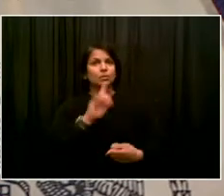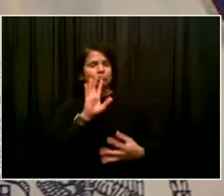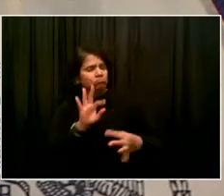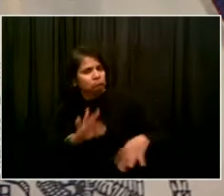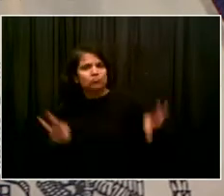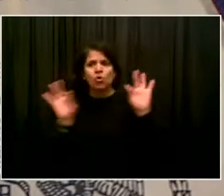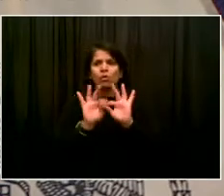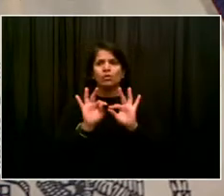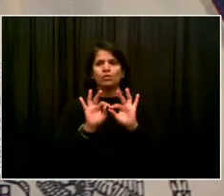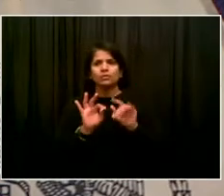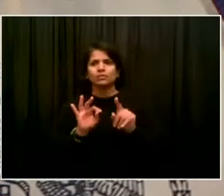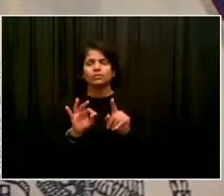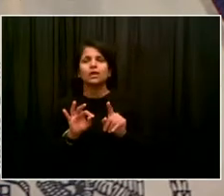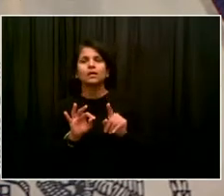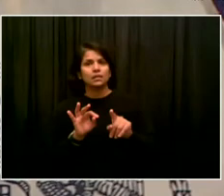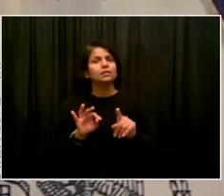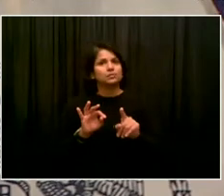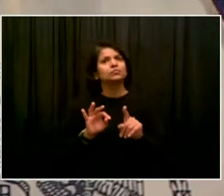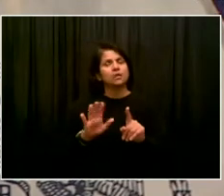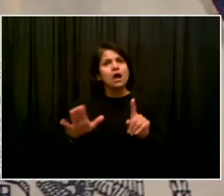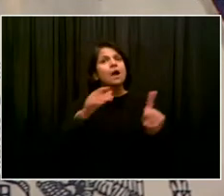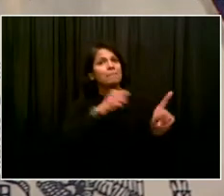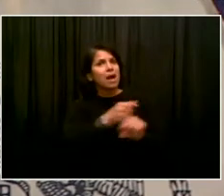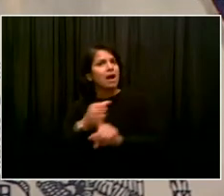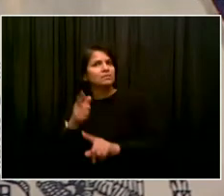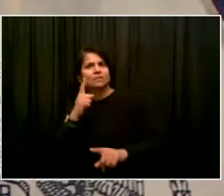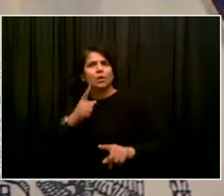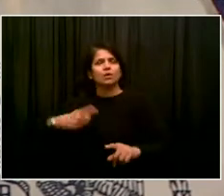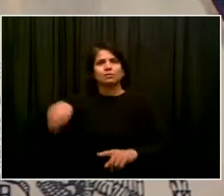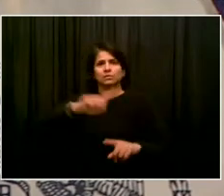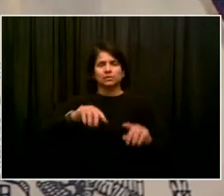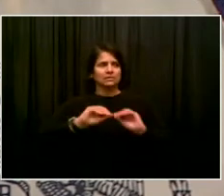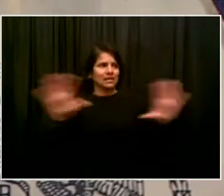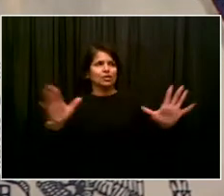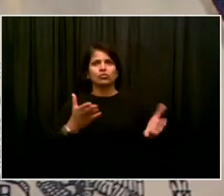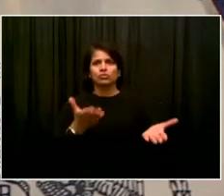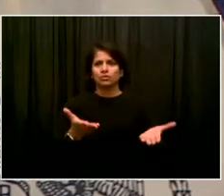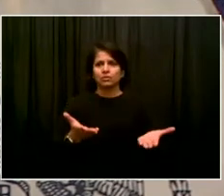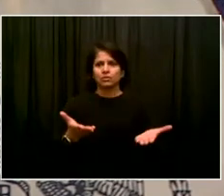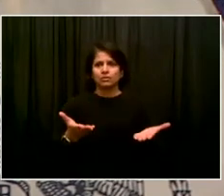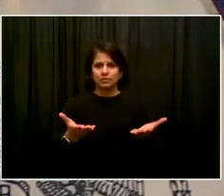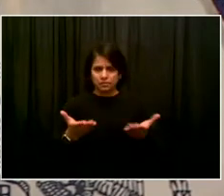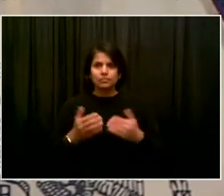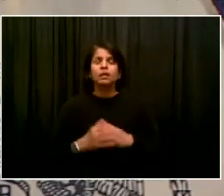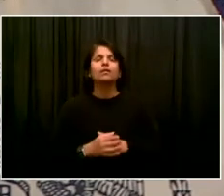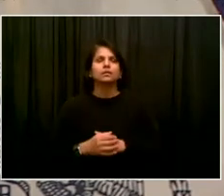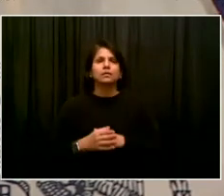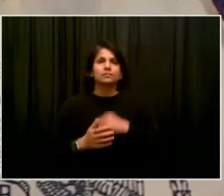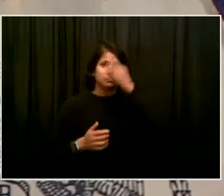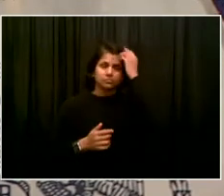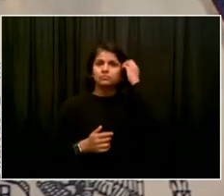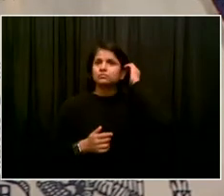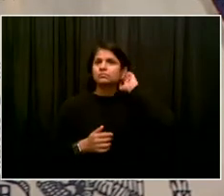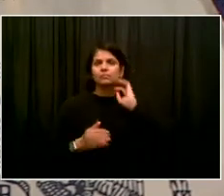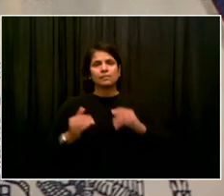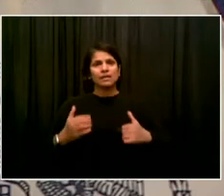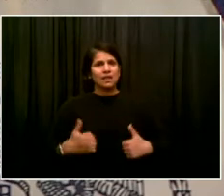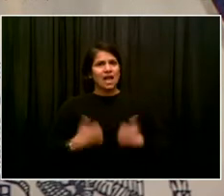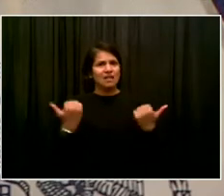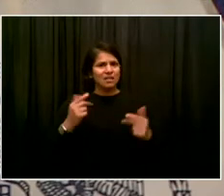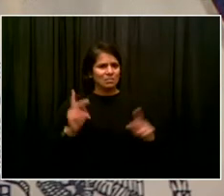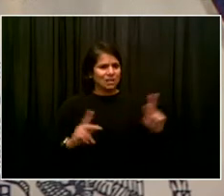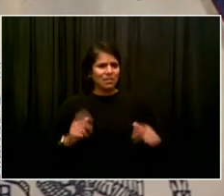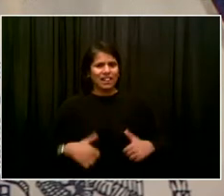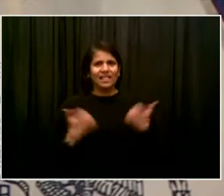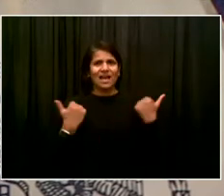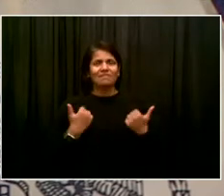is an impact that grows and grows and grows, because lives get turned around and those folks become agents of peace as well.